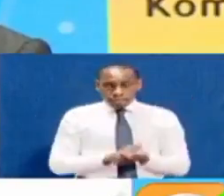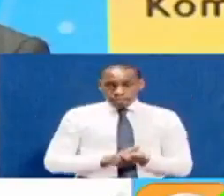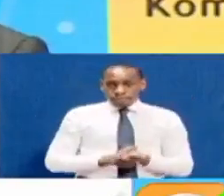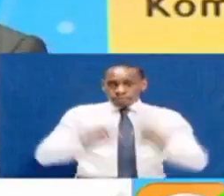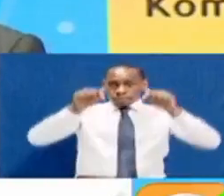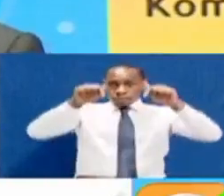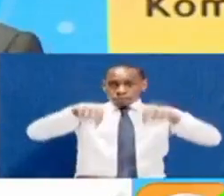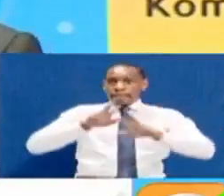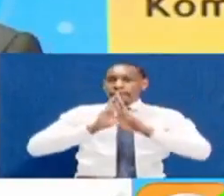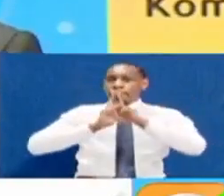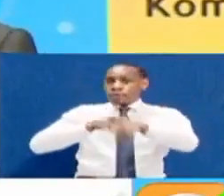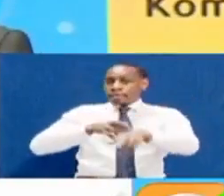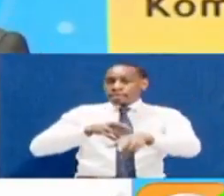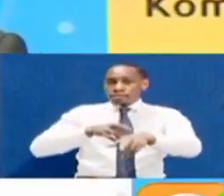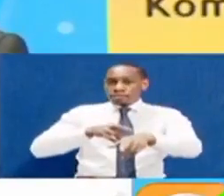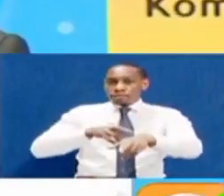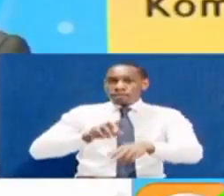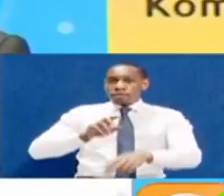Today we have recorded